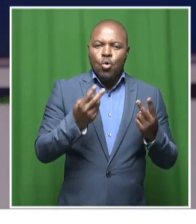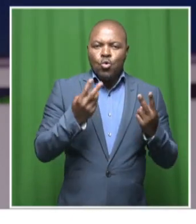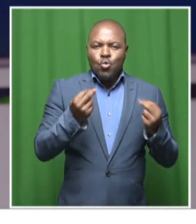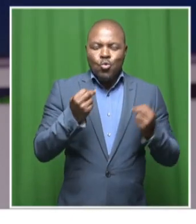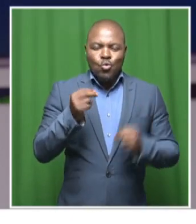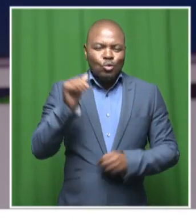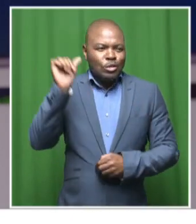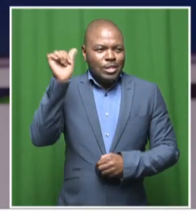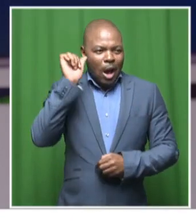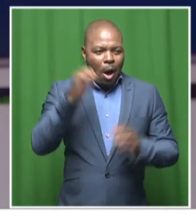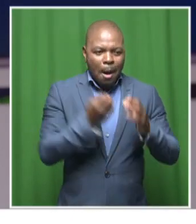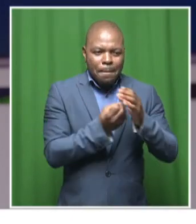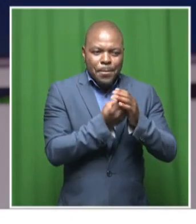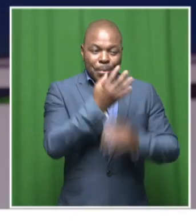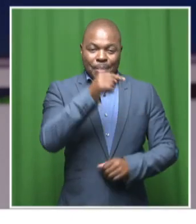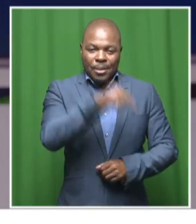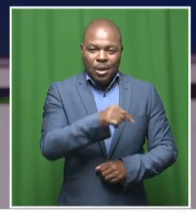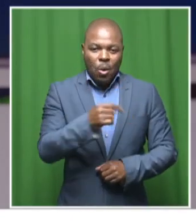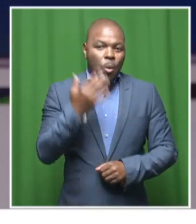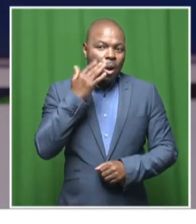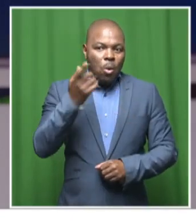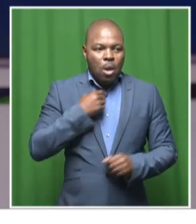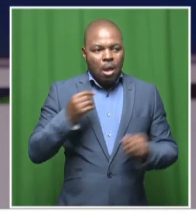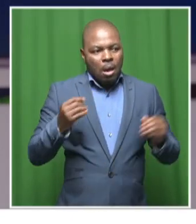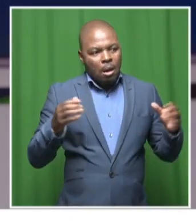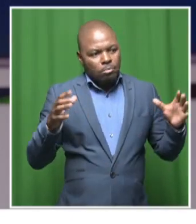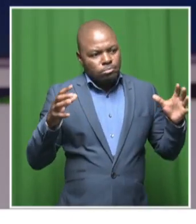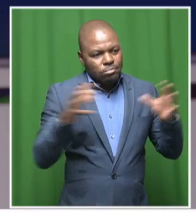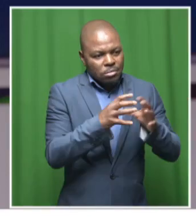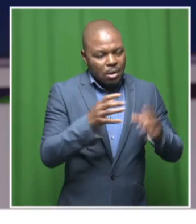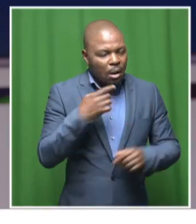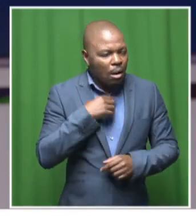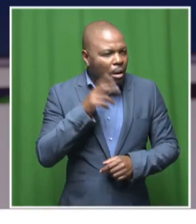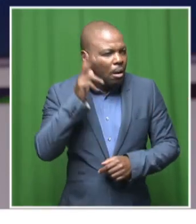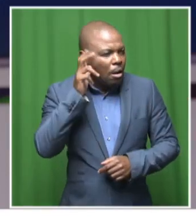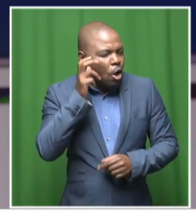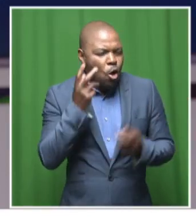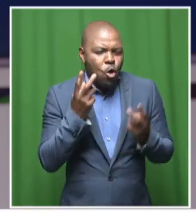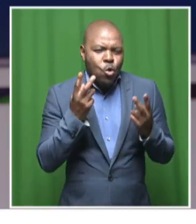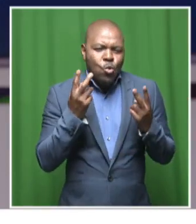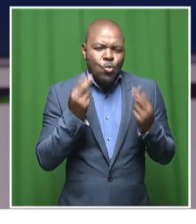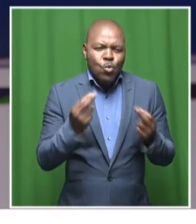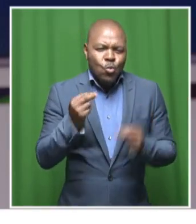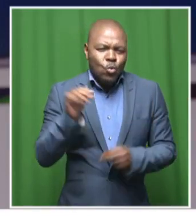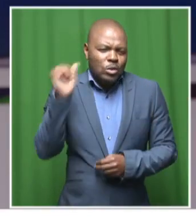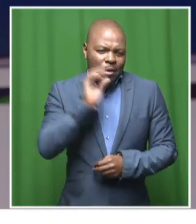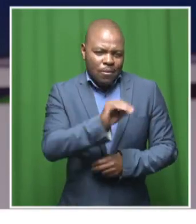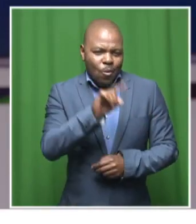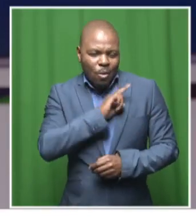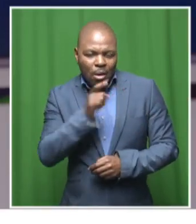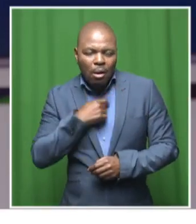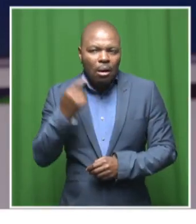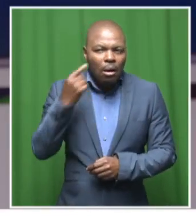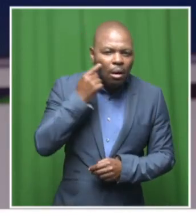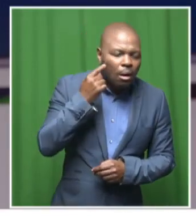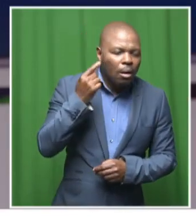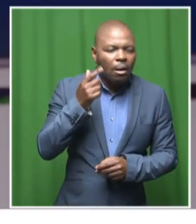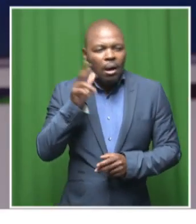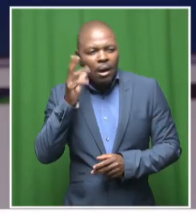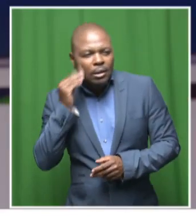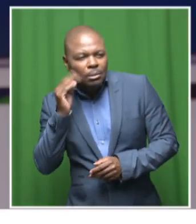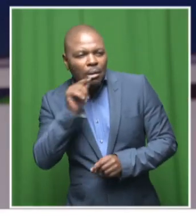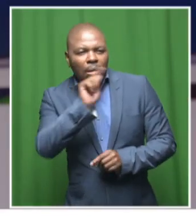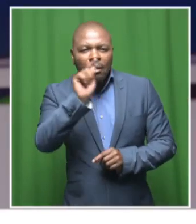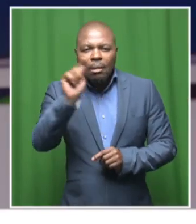sound is being formed. When we meet together like that, I can hear a new sound because all of us are experiencing each other's music. That's very special for